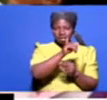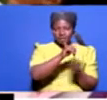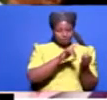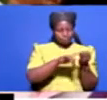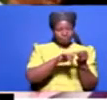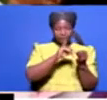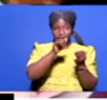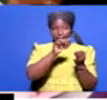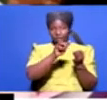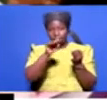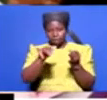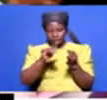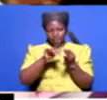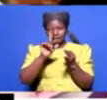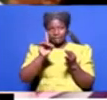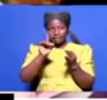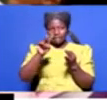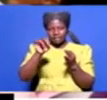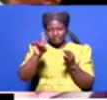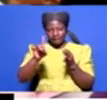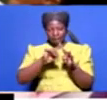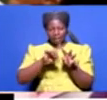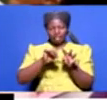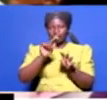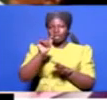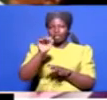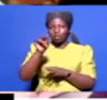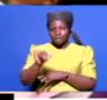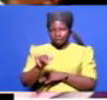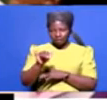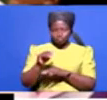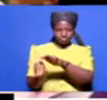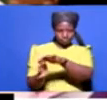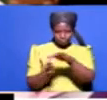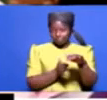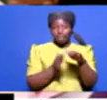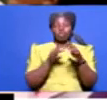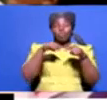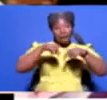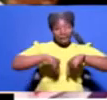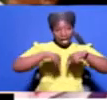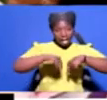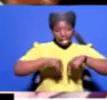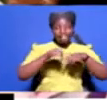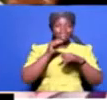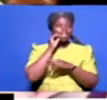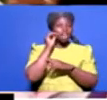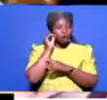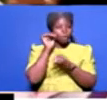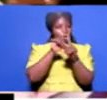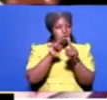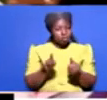David Kagai, and Tony Githenji. Today, the home is also filled with